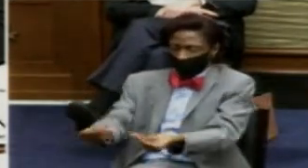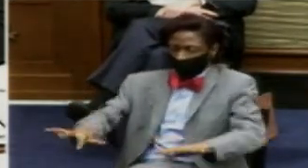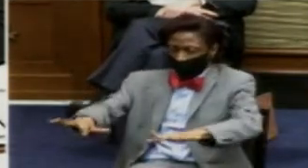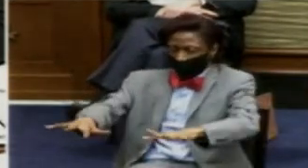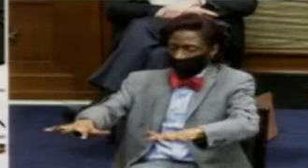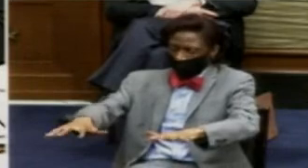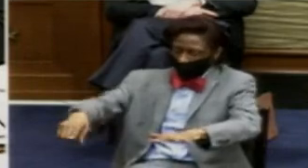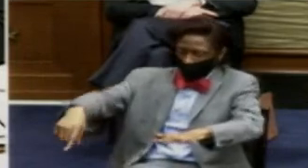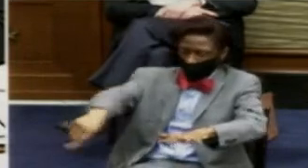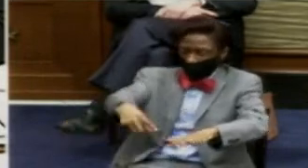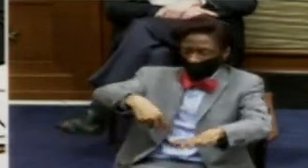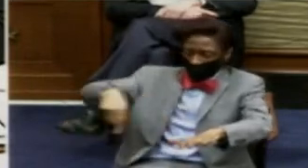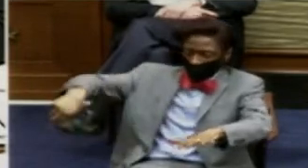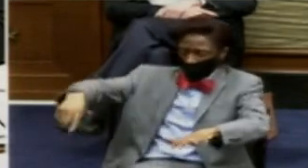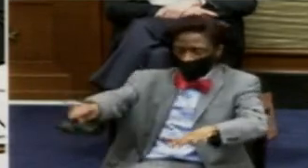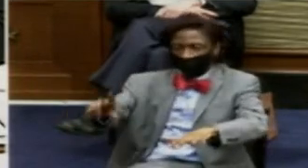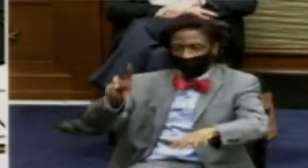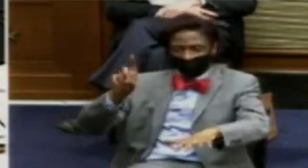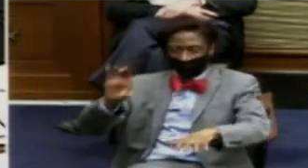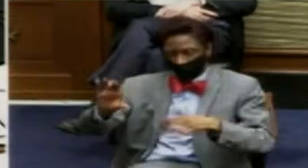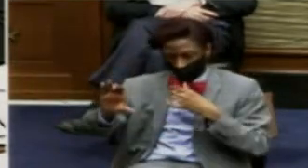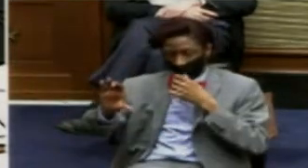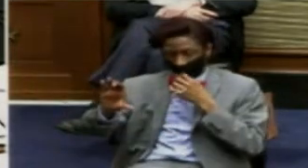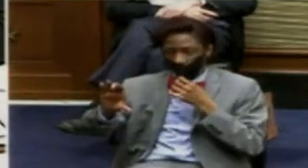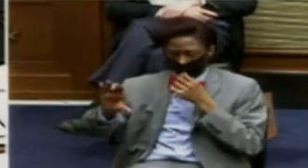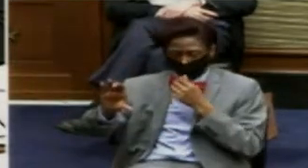comprise the District of Columbia.